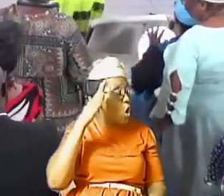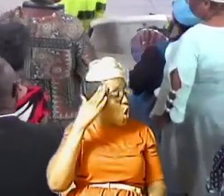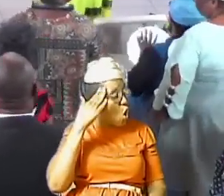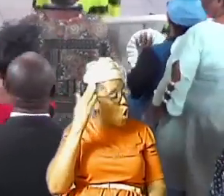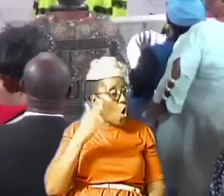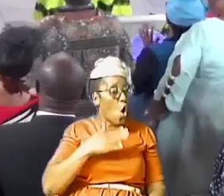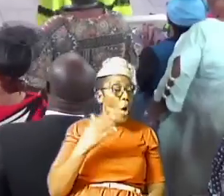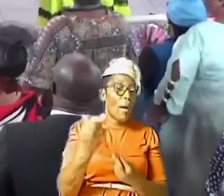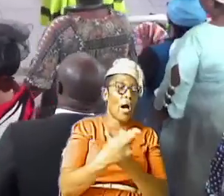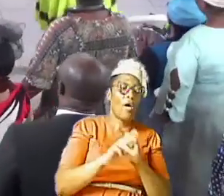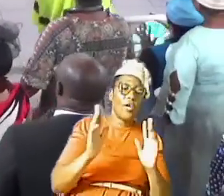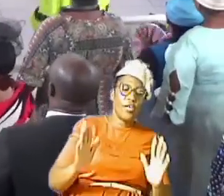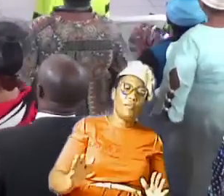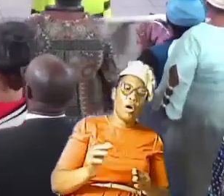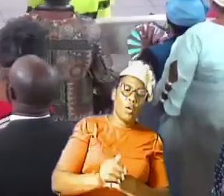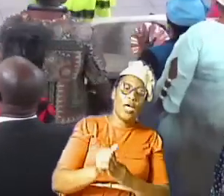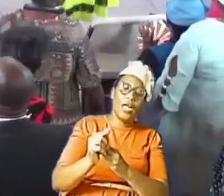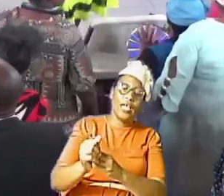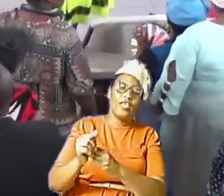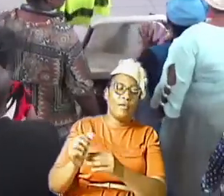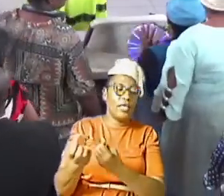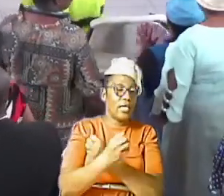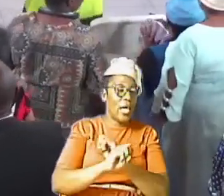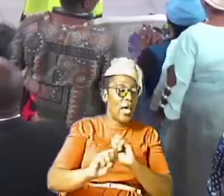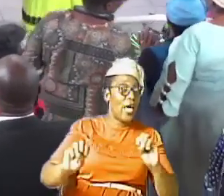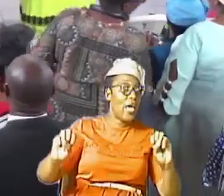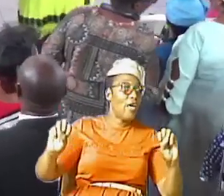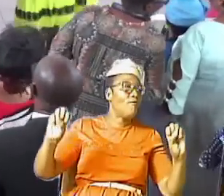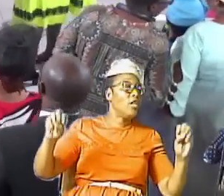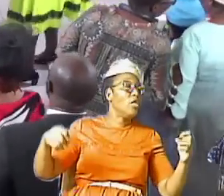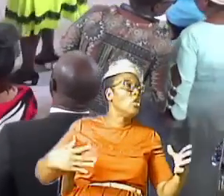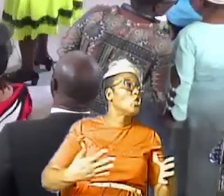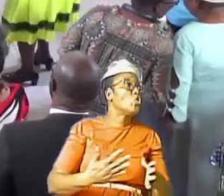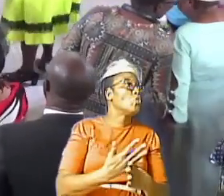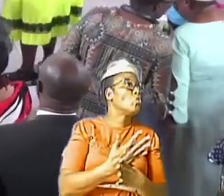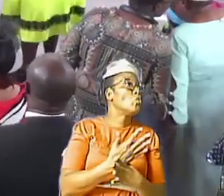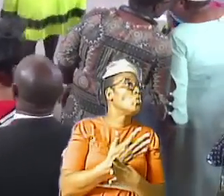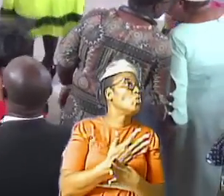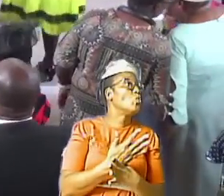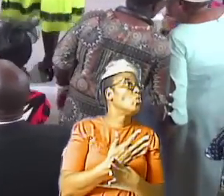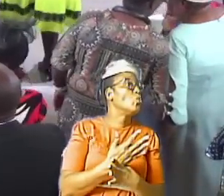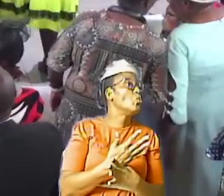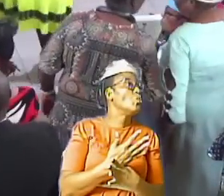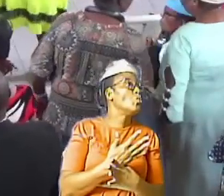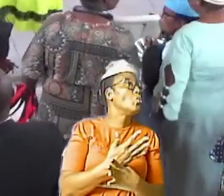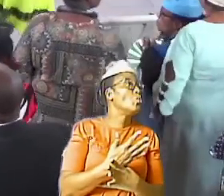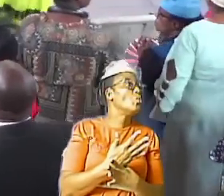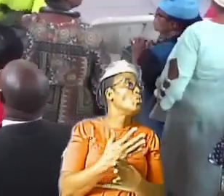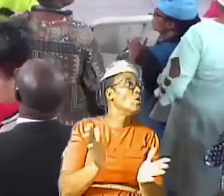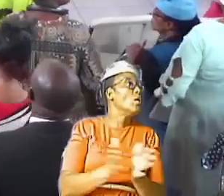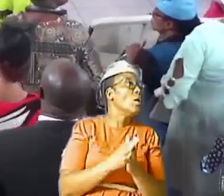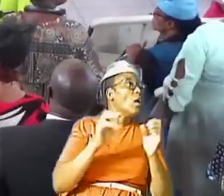always do. I know my Redeemer will lead me safely through.